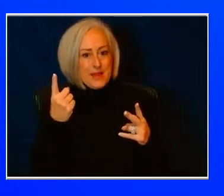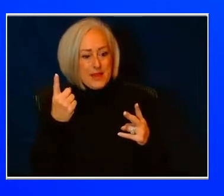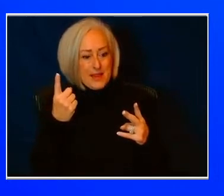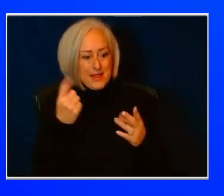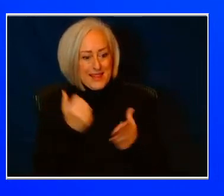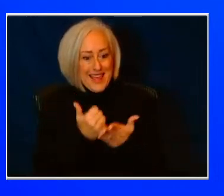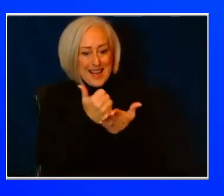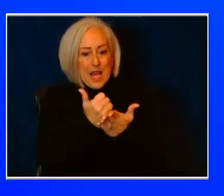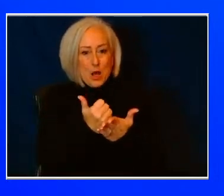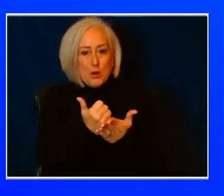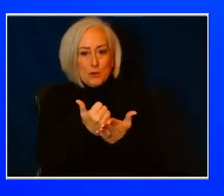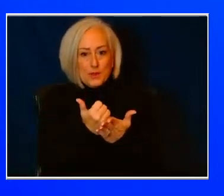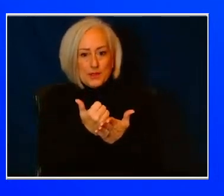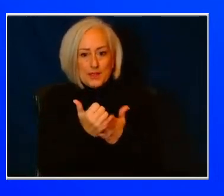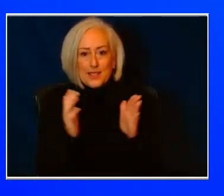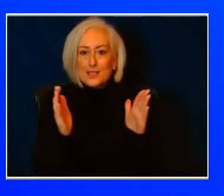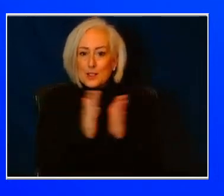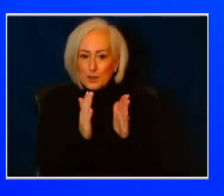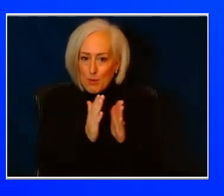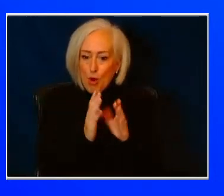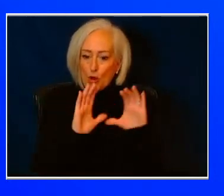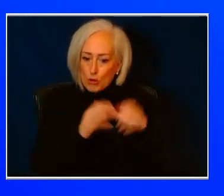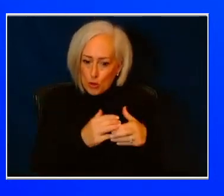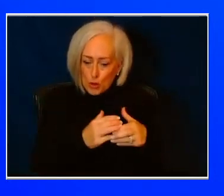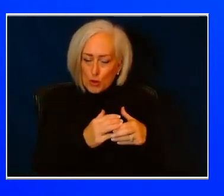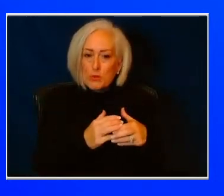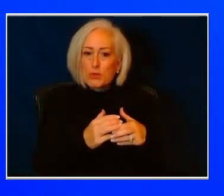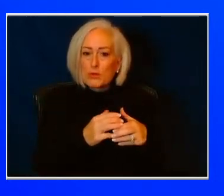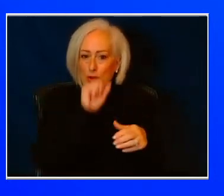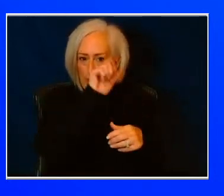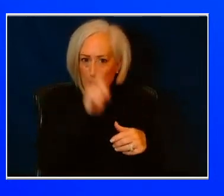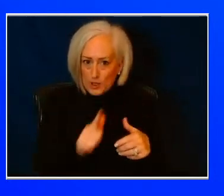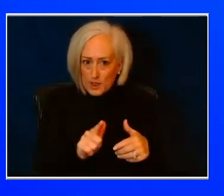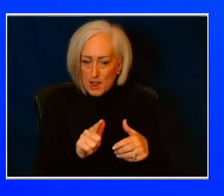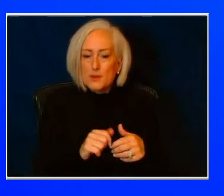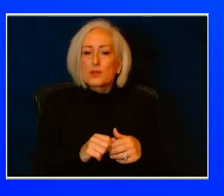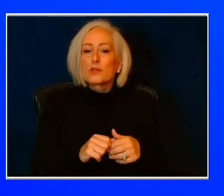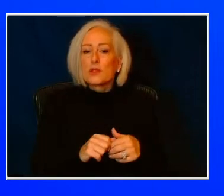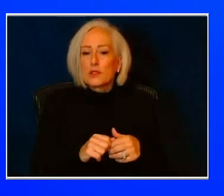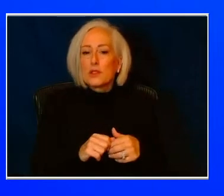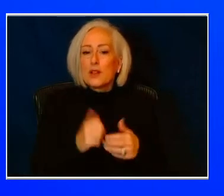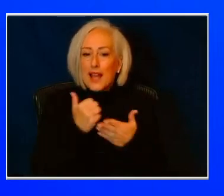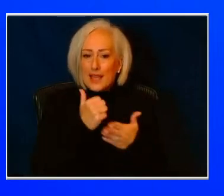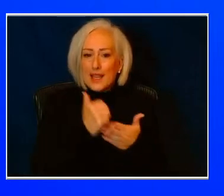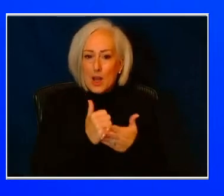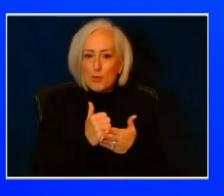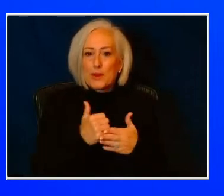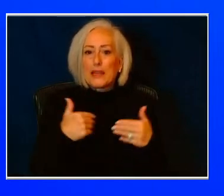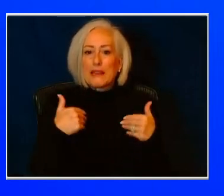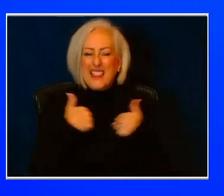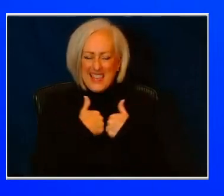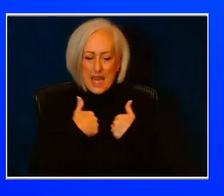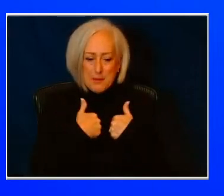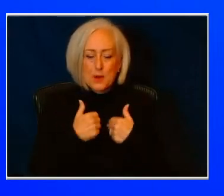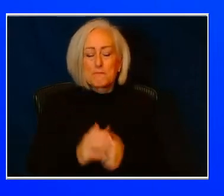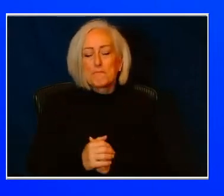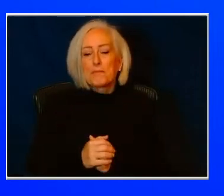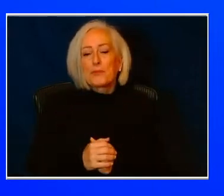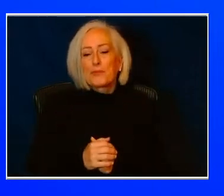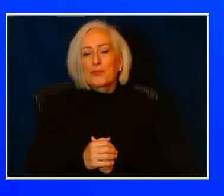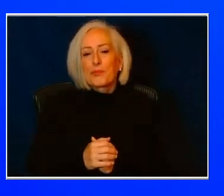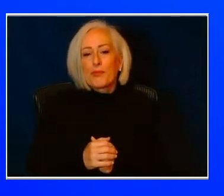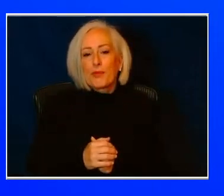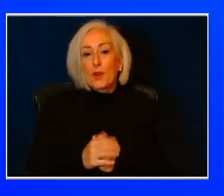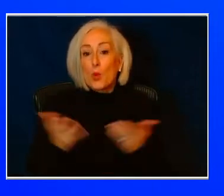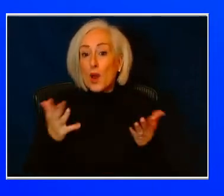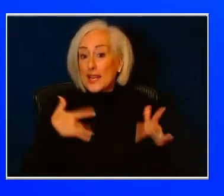mouse model of Alzheimer's disease, curing the disease or at least helping the animal. So I think there are multiple, what is exciting is